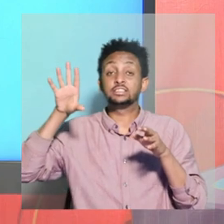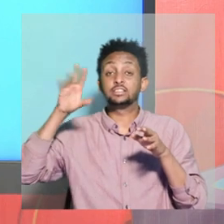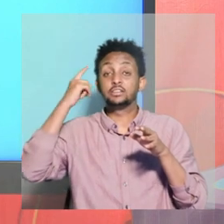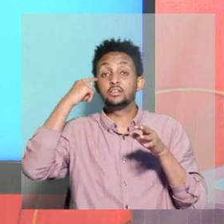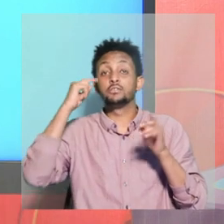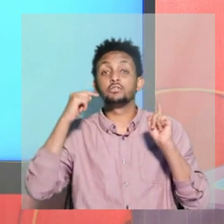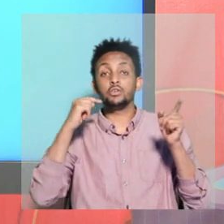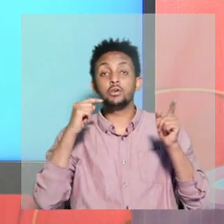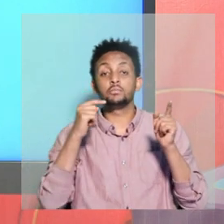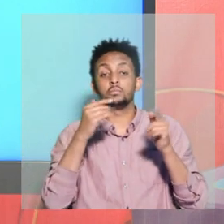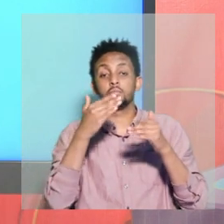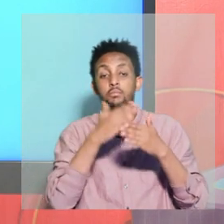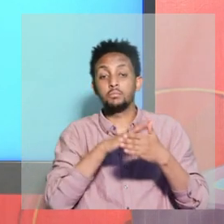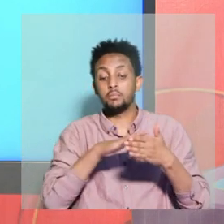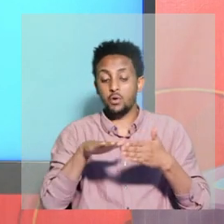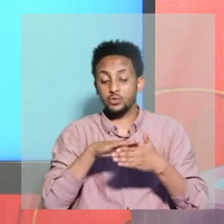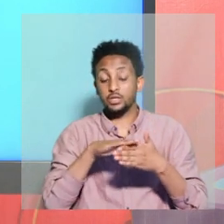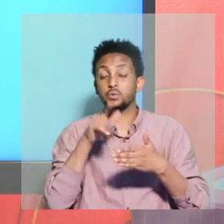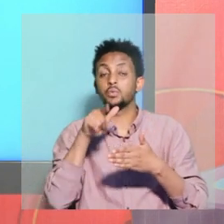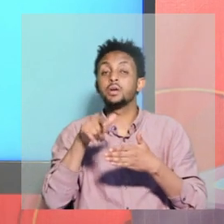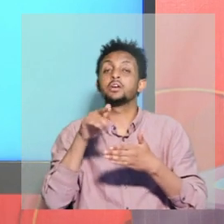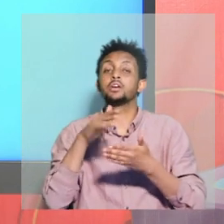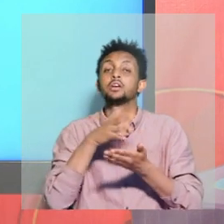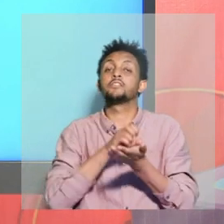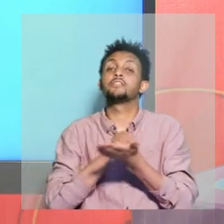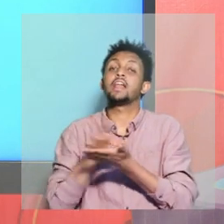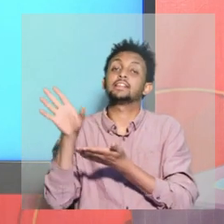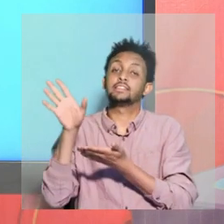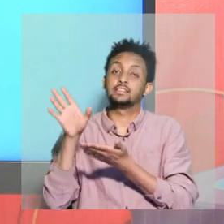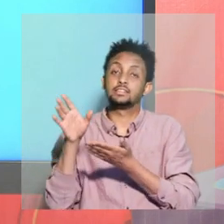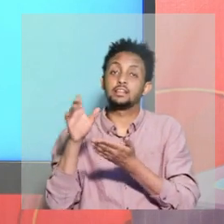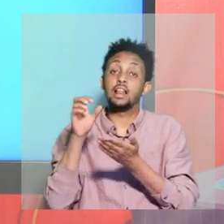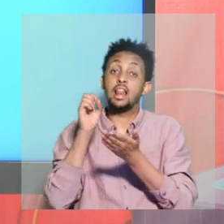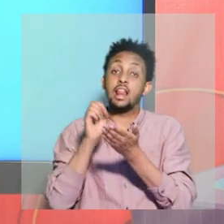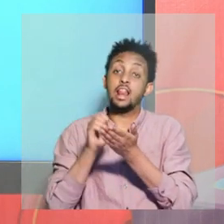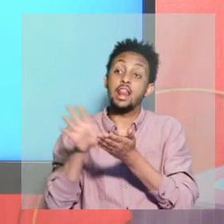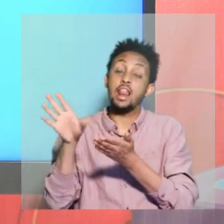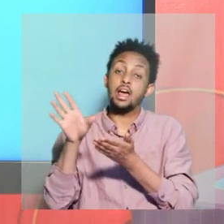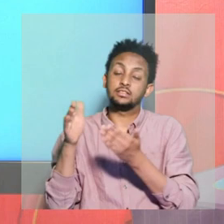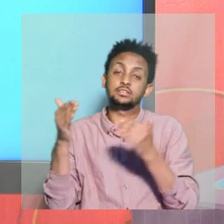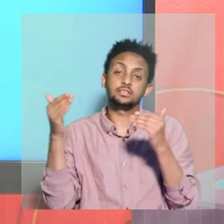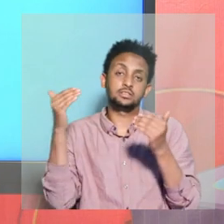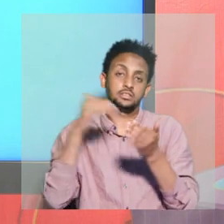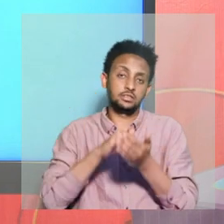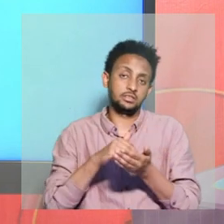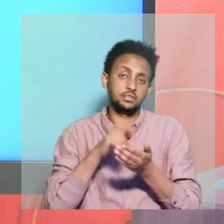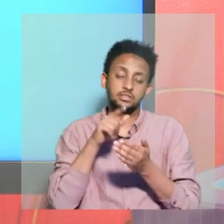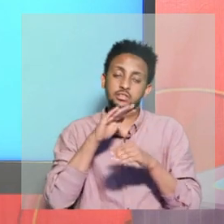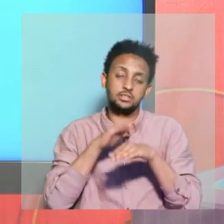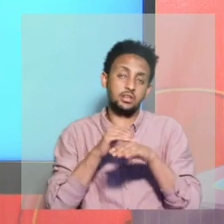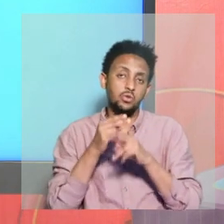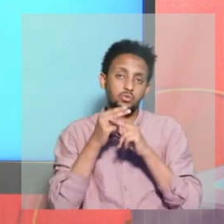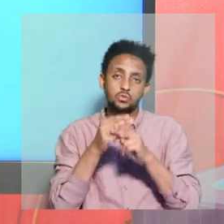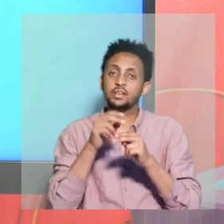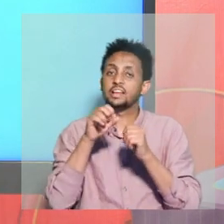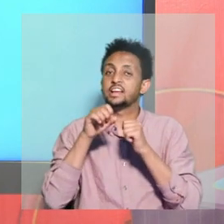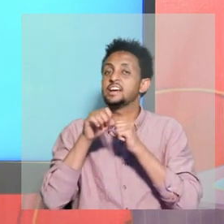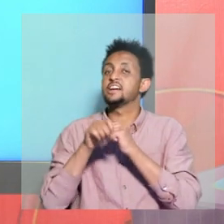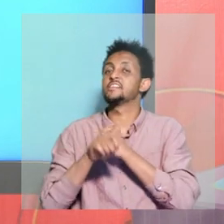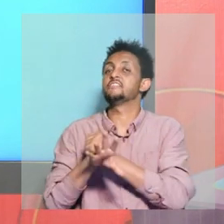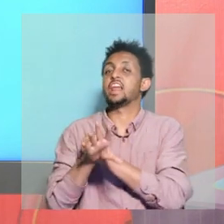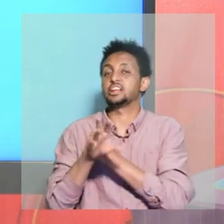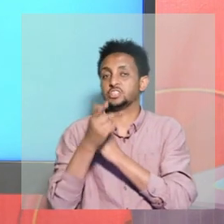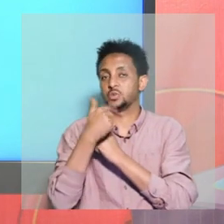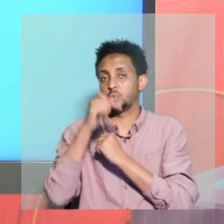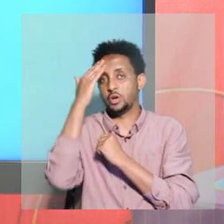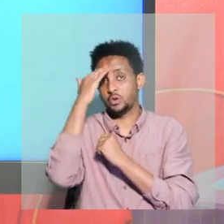the boundary, is known to be a reflected wave. So light can be rebounds back, so this is known to be a reflection. It's a